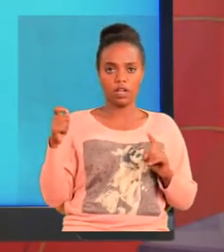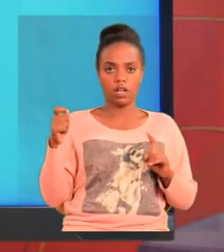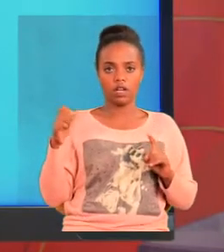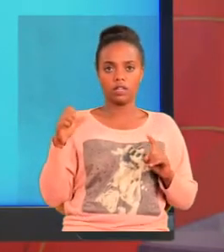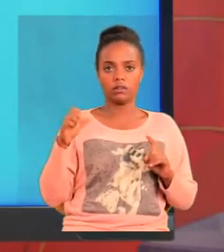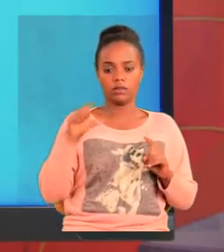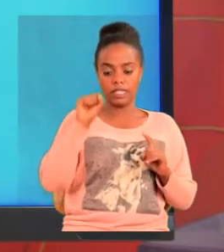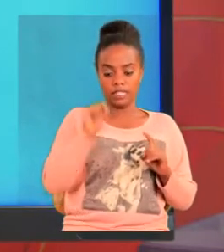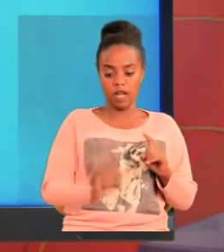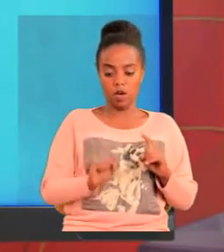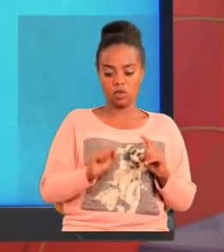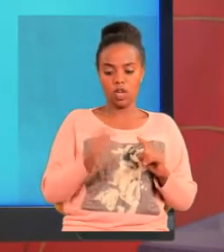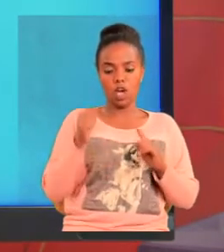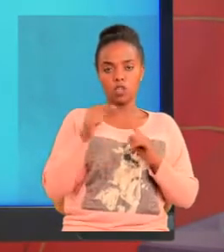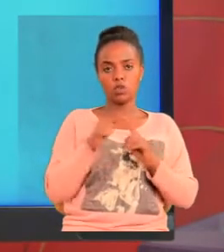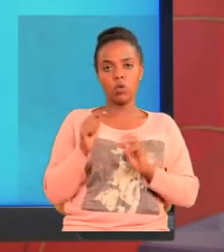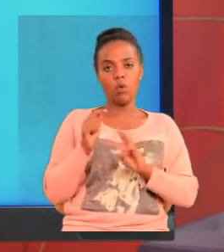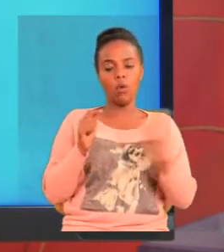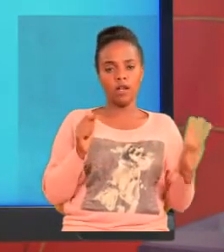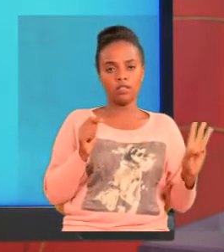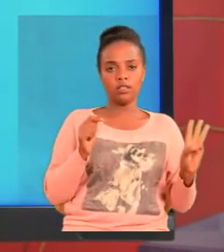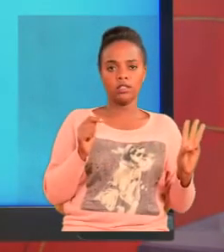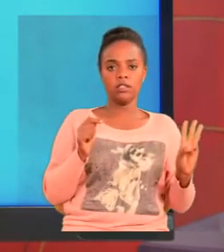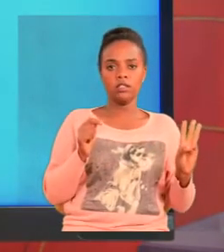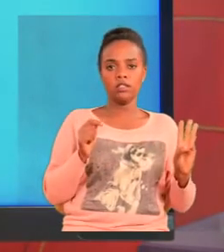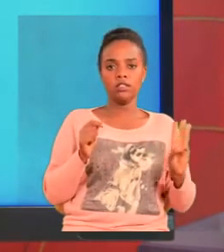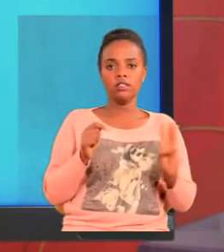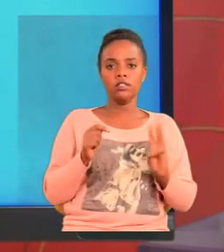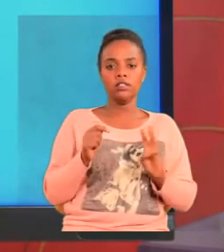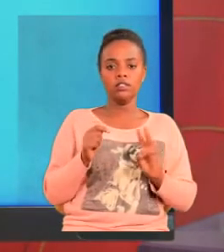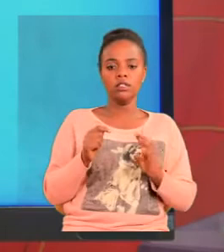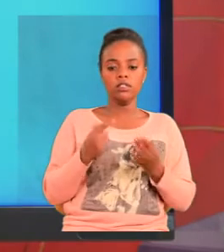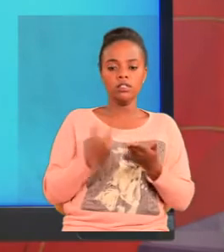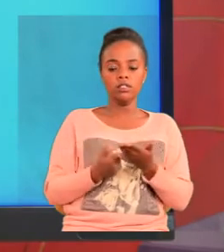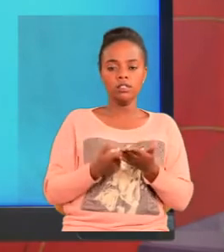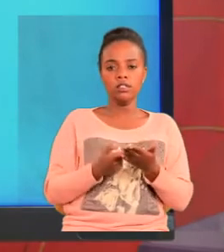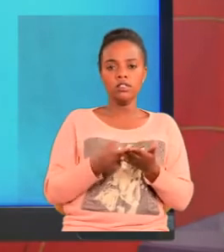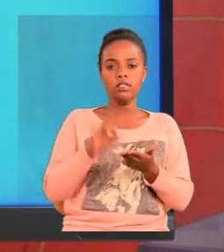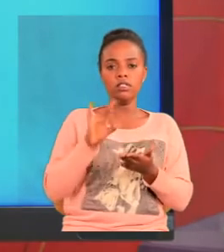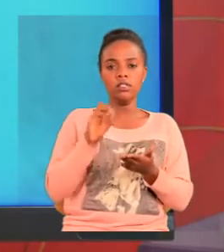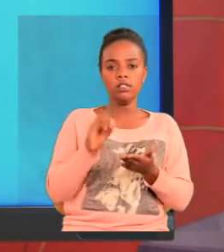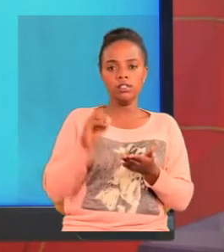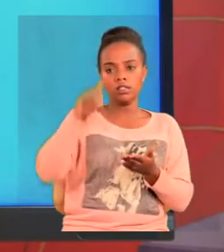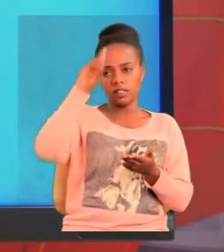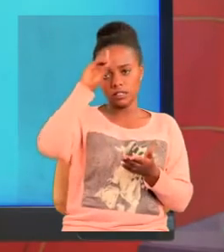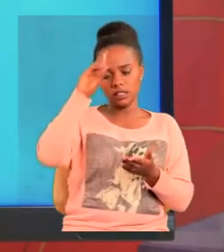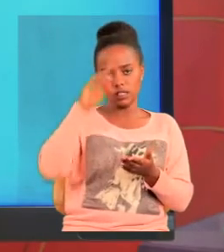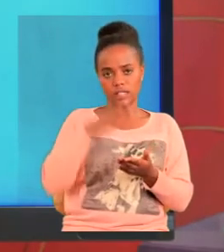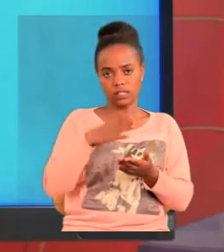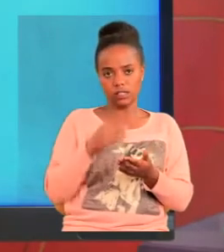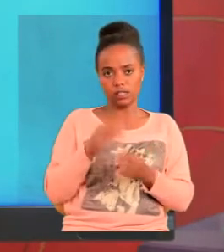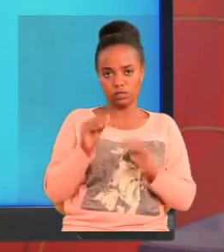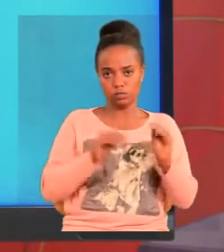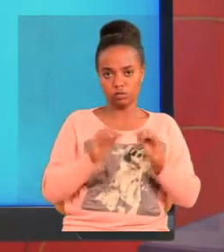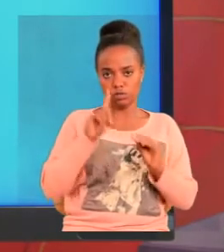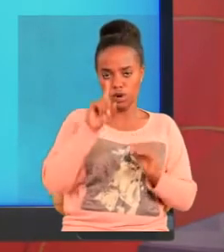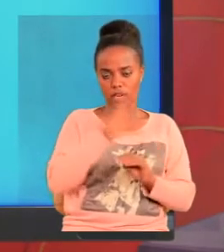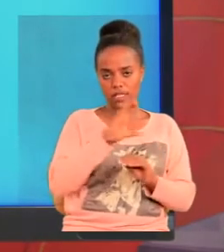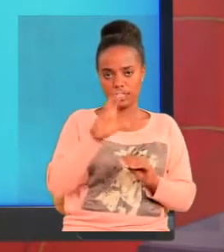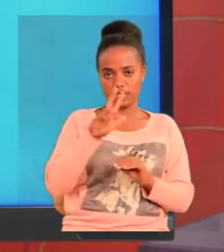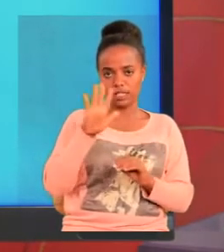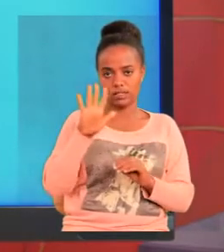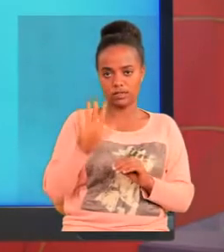southwest, from south part to the west. Therefore, this is 80 degree and it moves